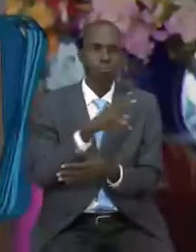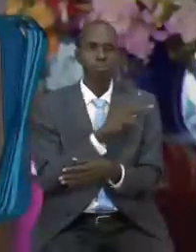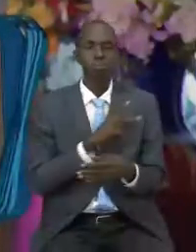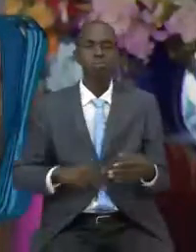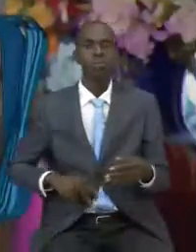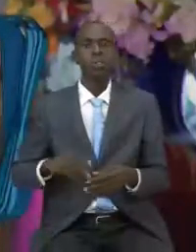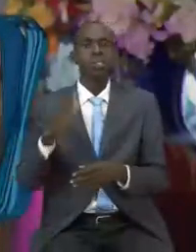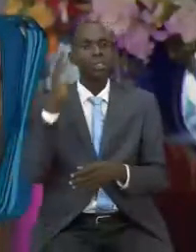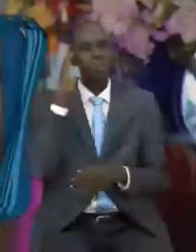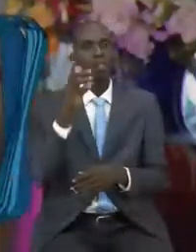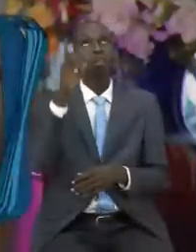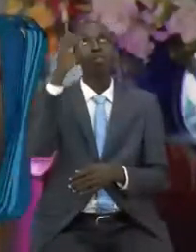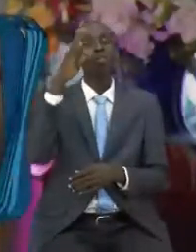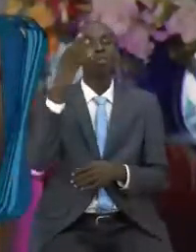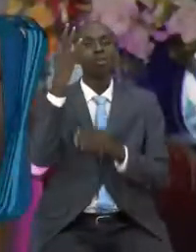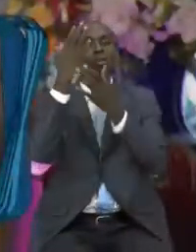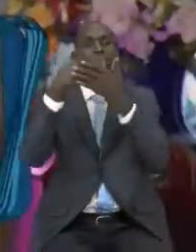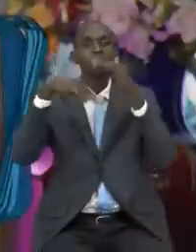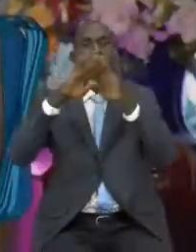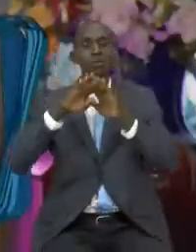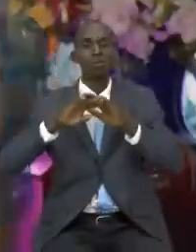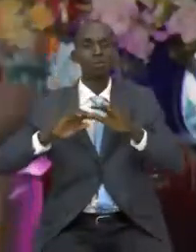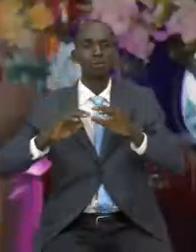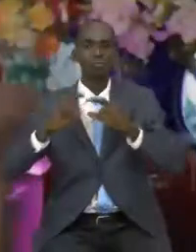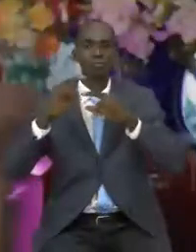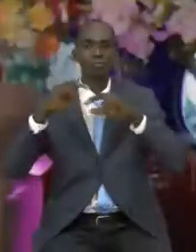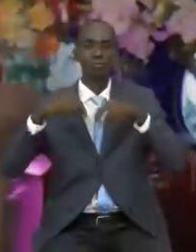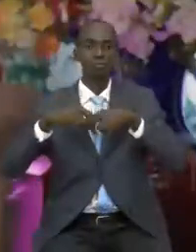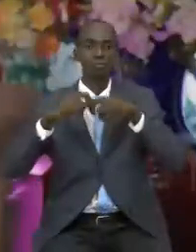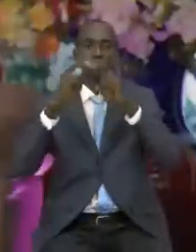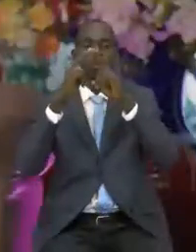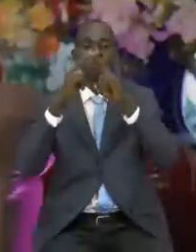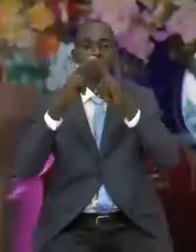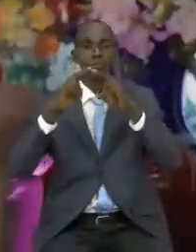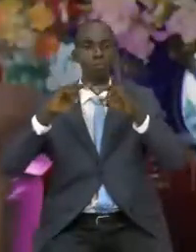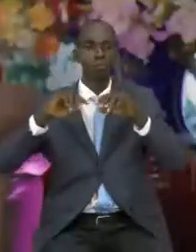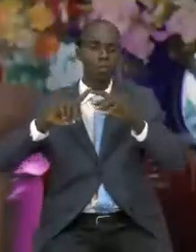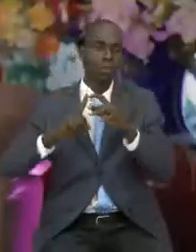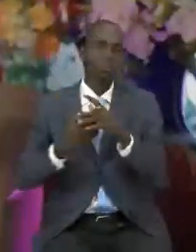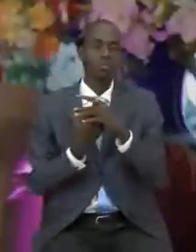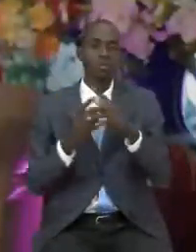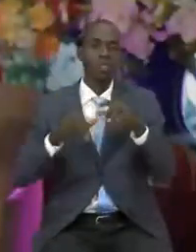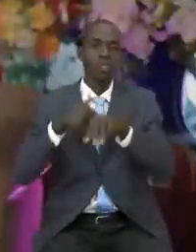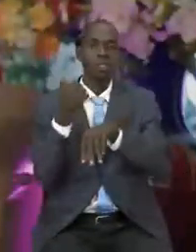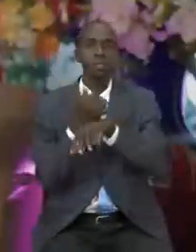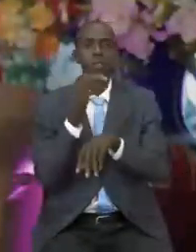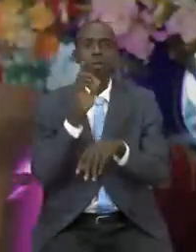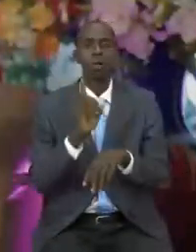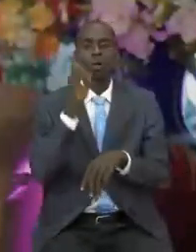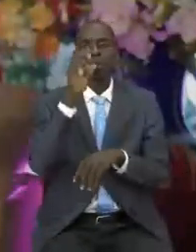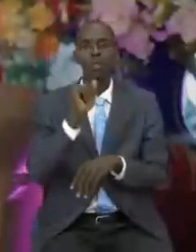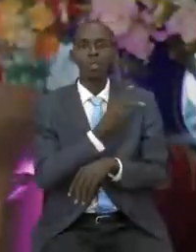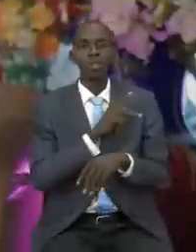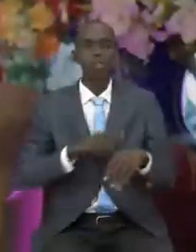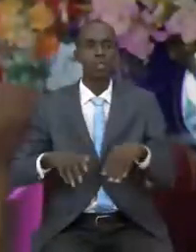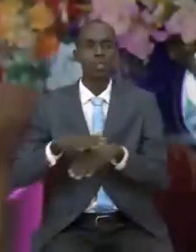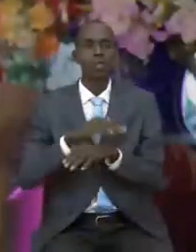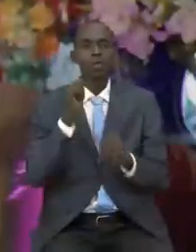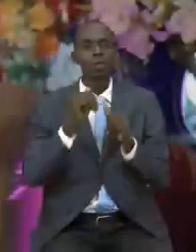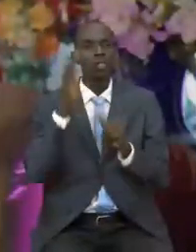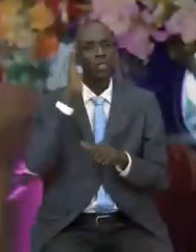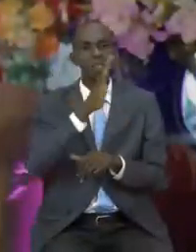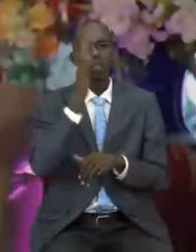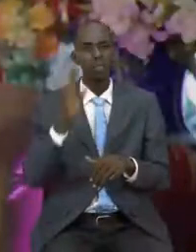heaven set up a kingdom which shall never be destroyed, and the kingdom shall not